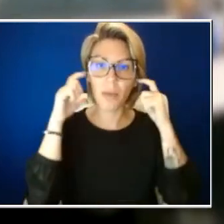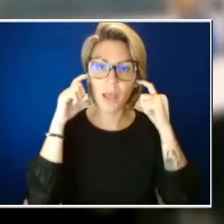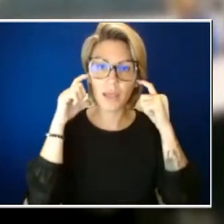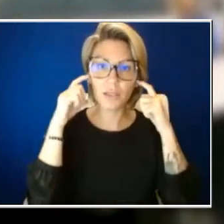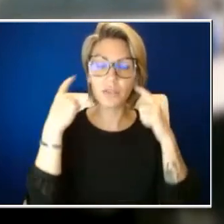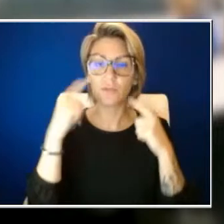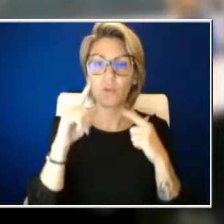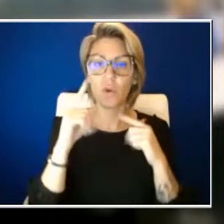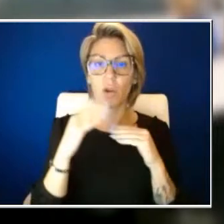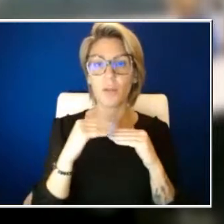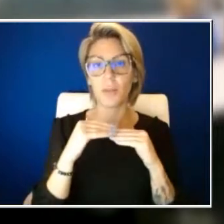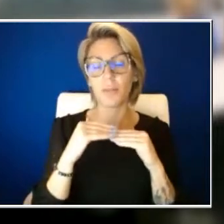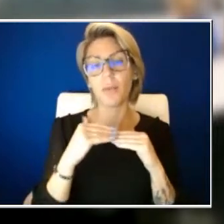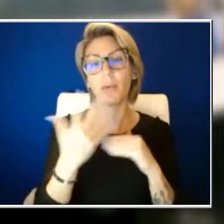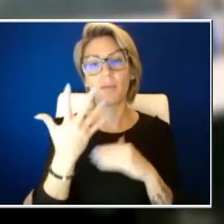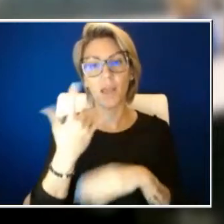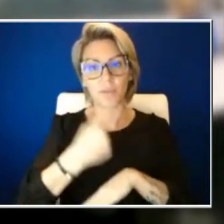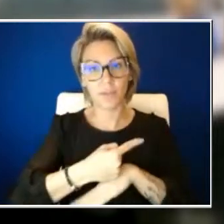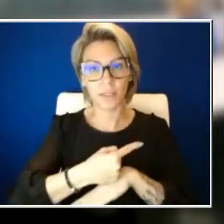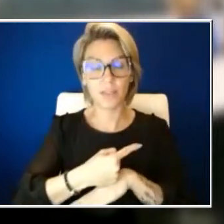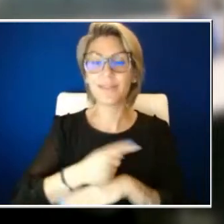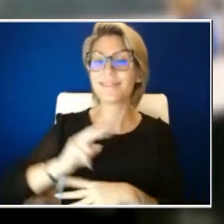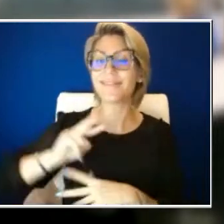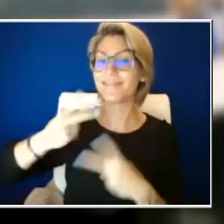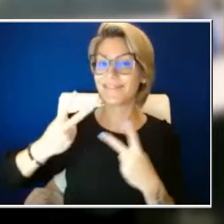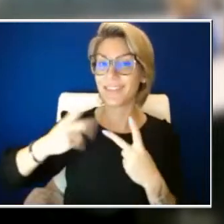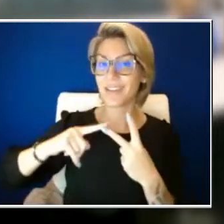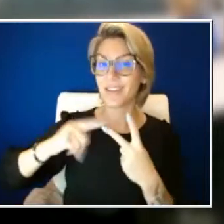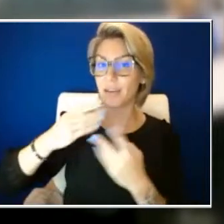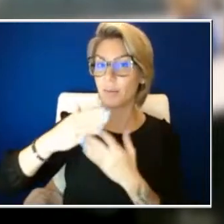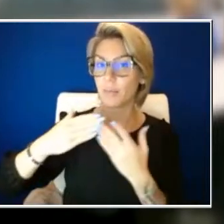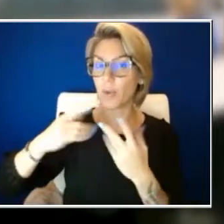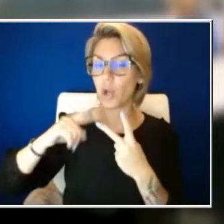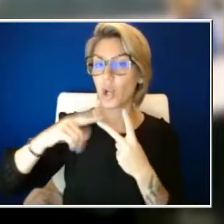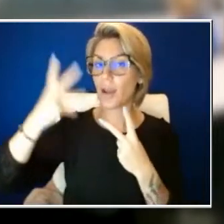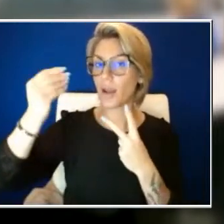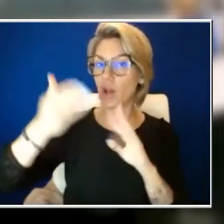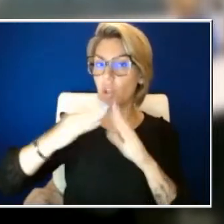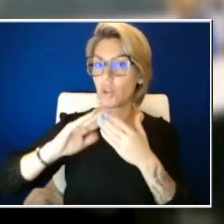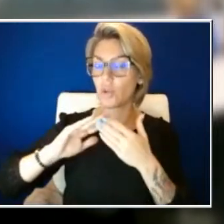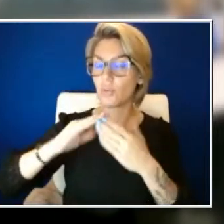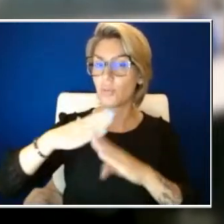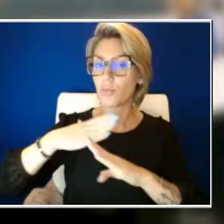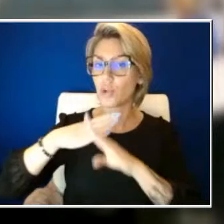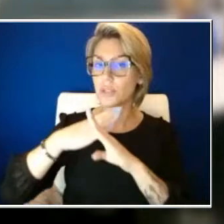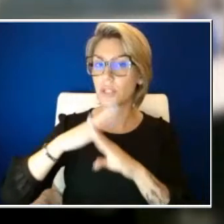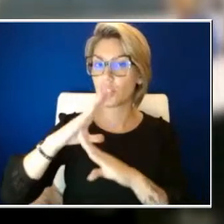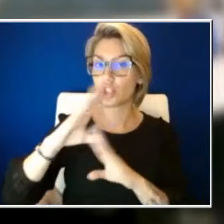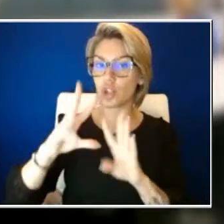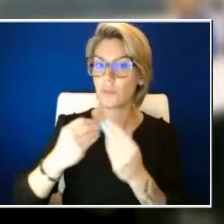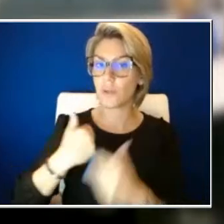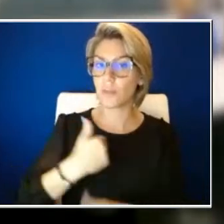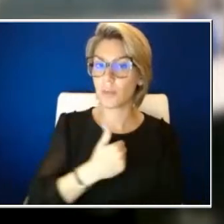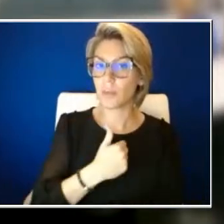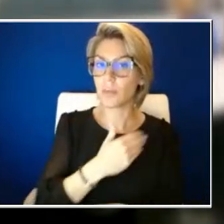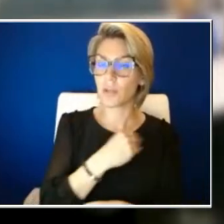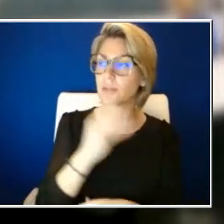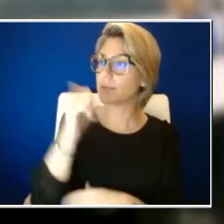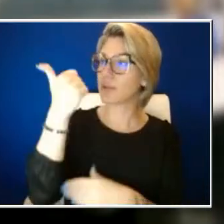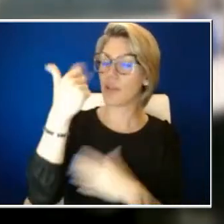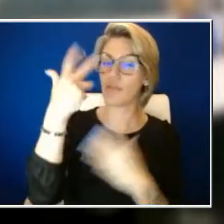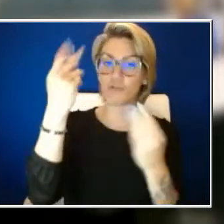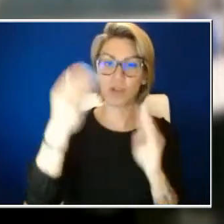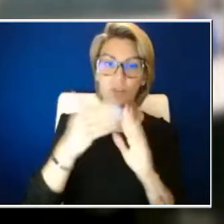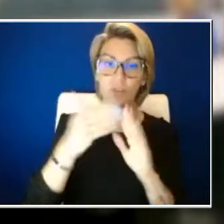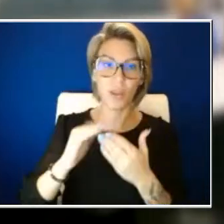least additional 5 days. Now, the second part of the question is what do you do in the community to protect your family members and others in the community? And I think